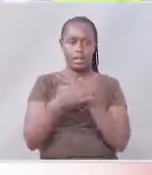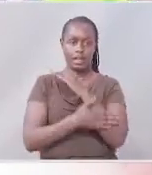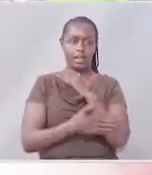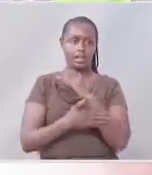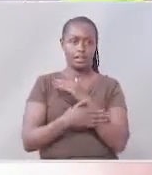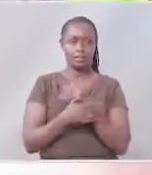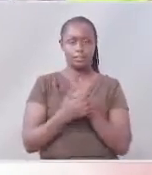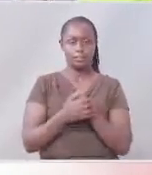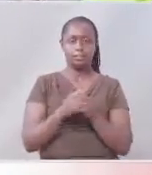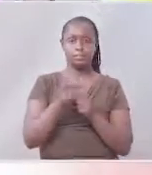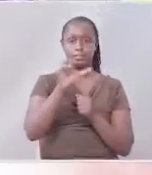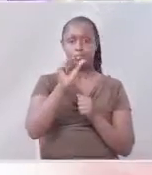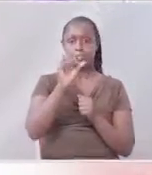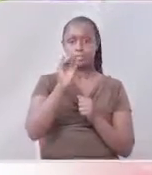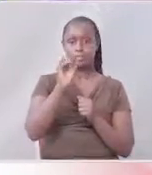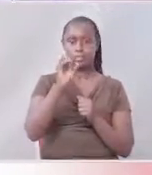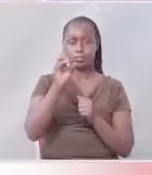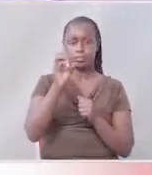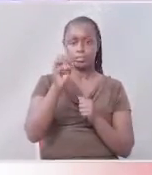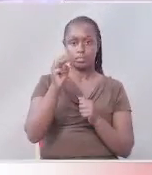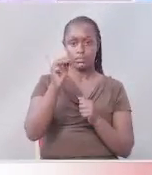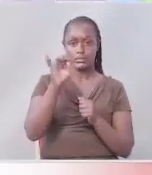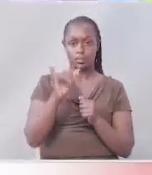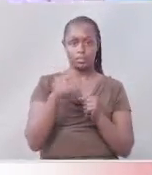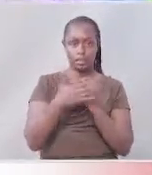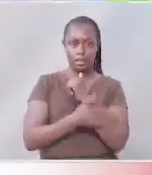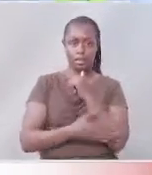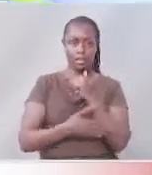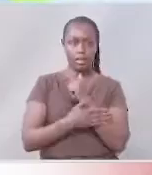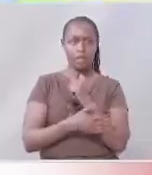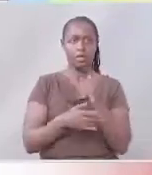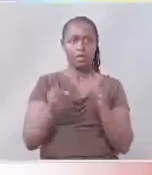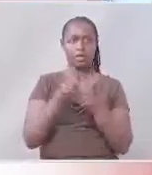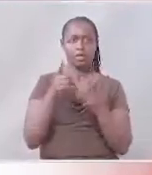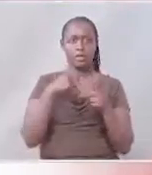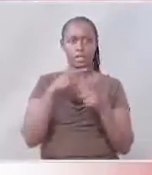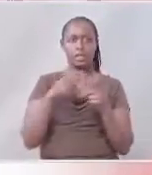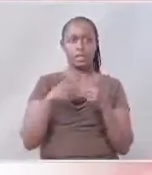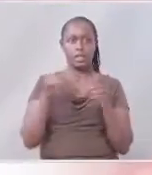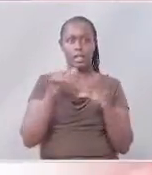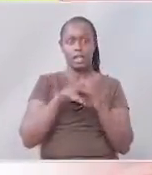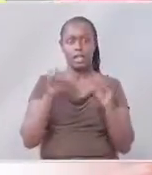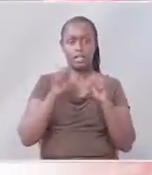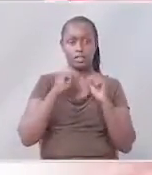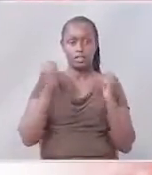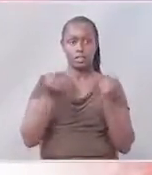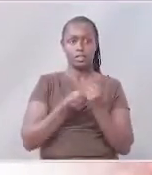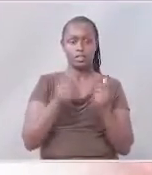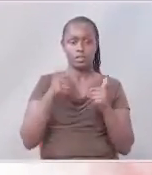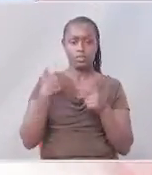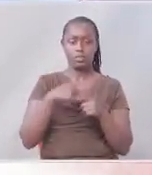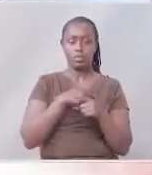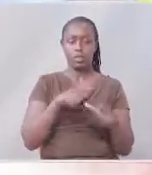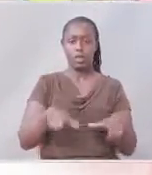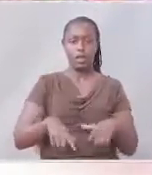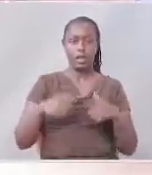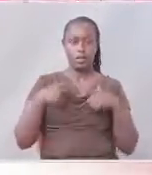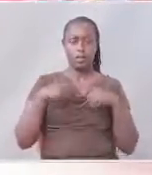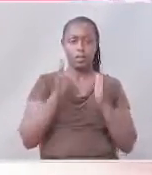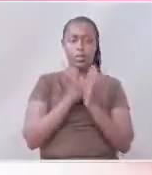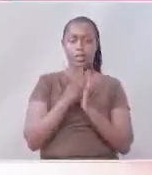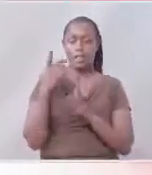Sodomy cases are on the rise in the country, with the upsurge depicting the rot in the society we live in. With the